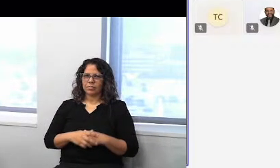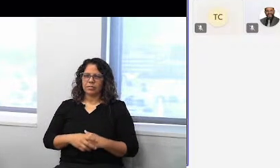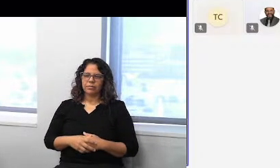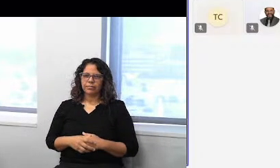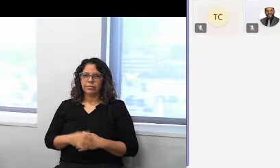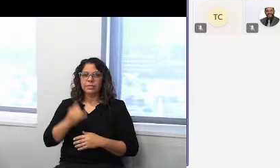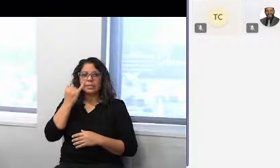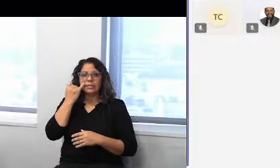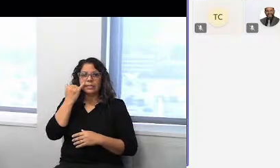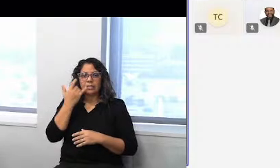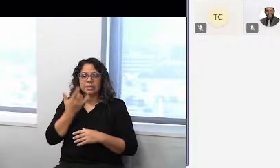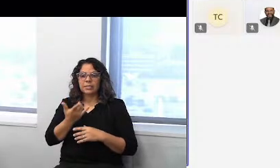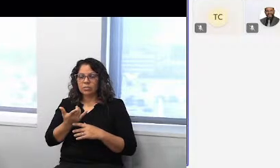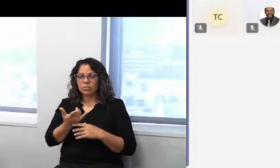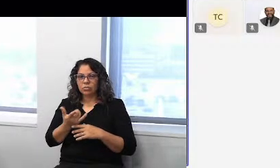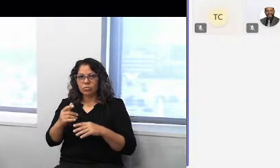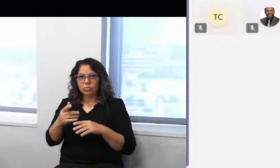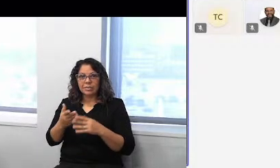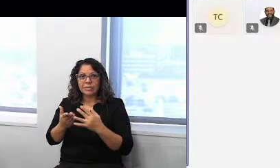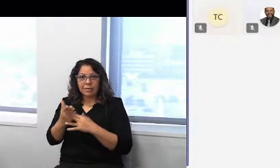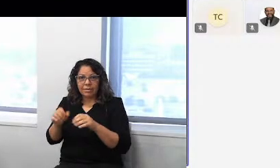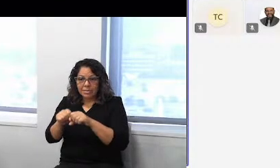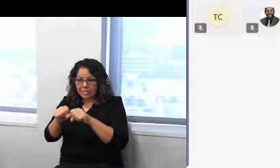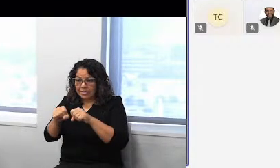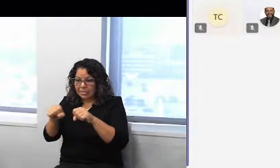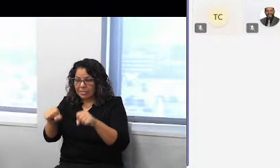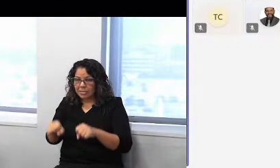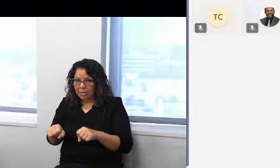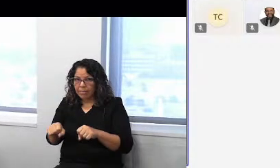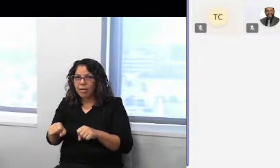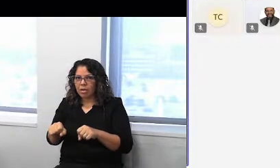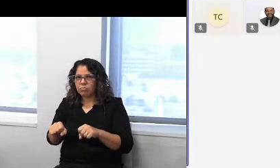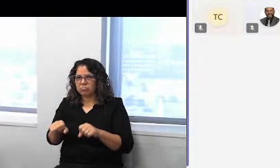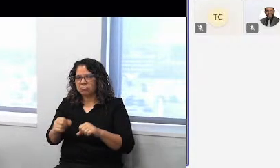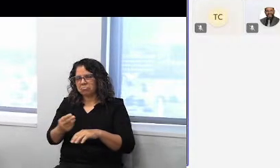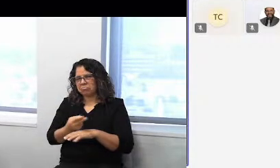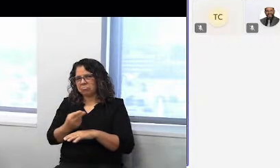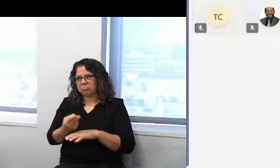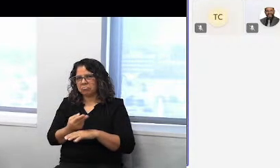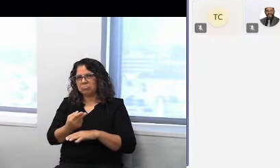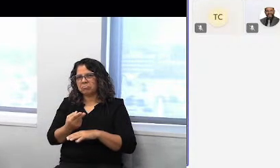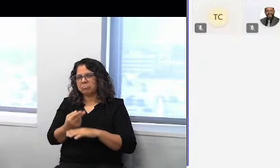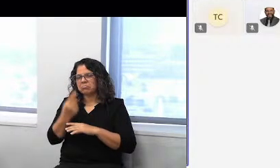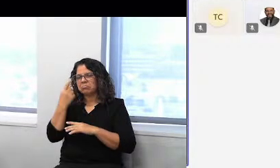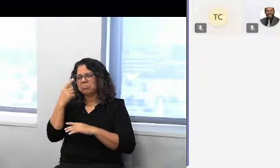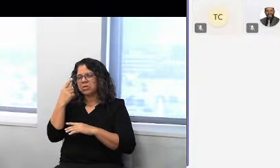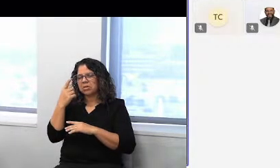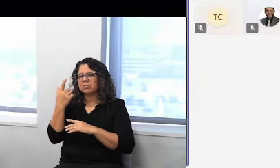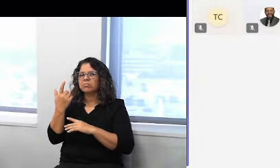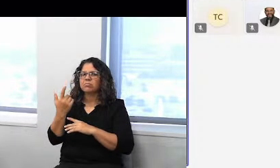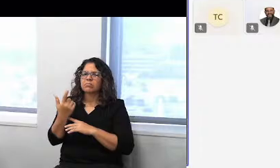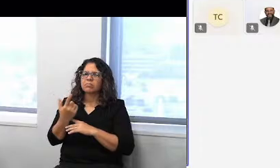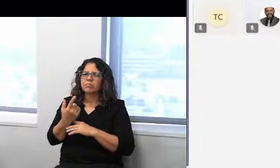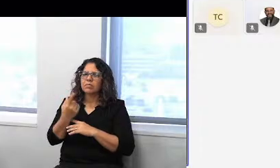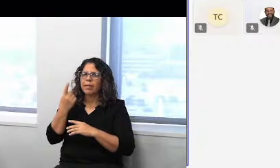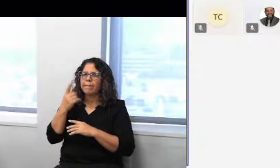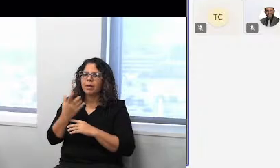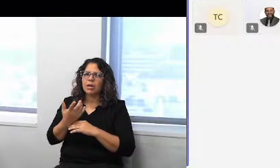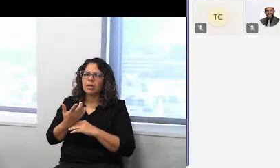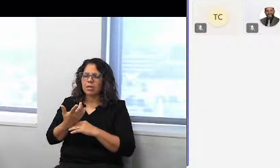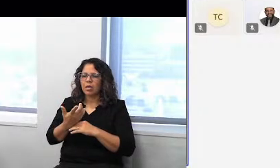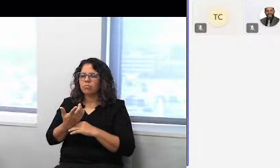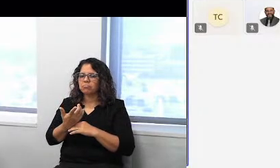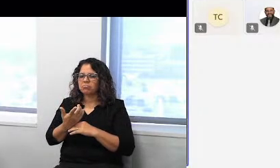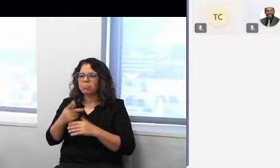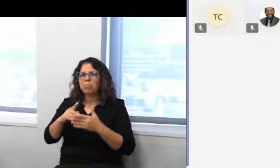system, then maybe we can use it for the intermittence of the projects and reduce the cost that the customer